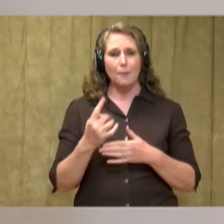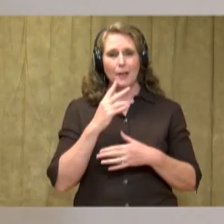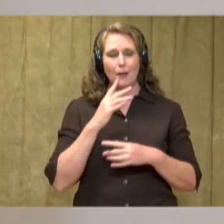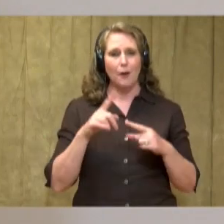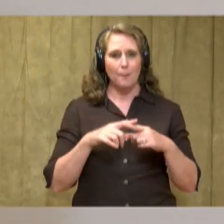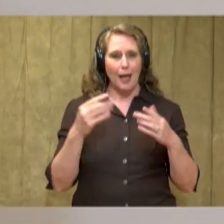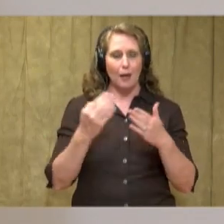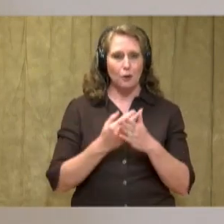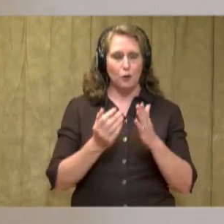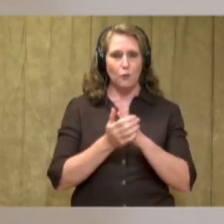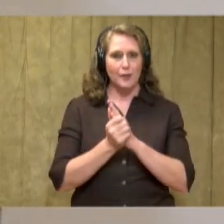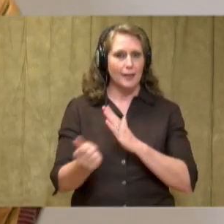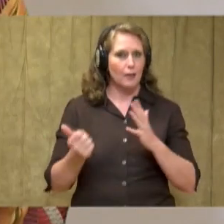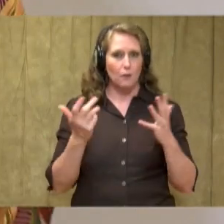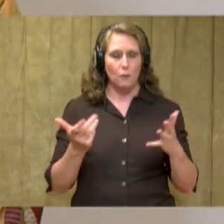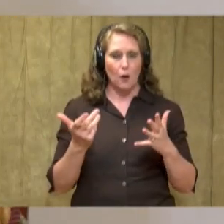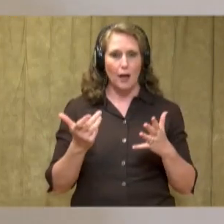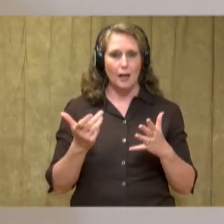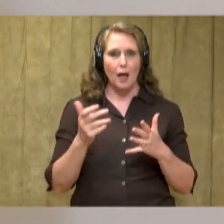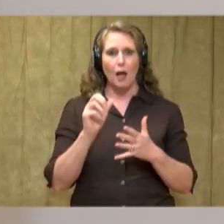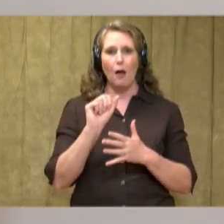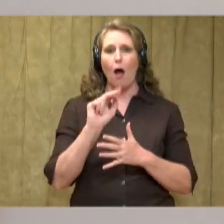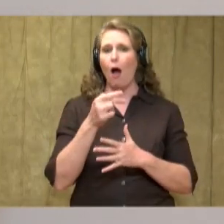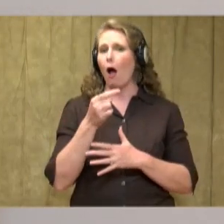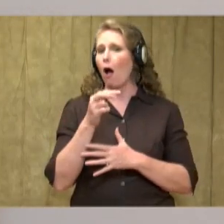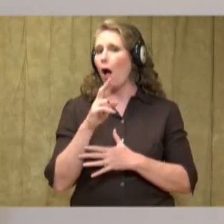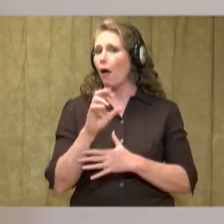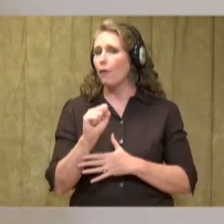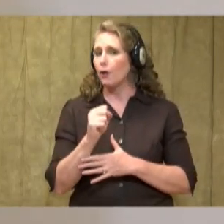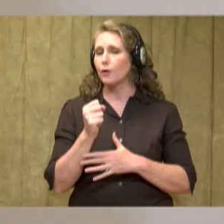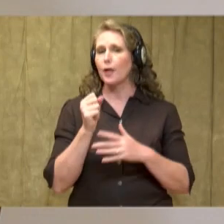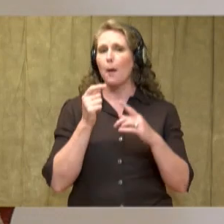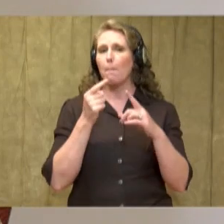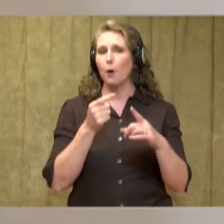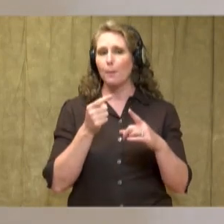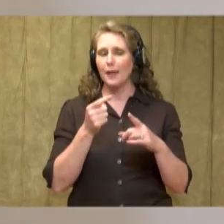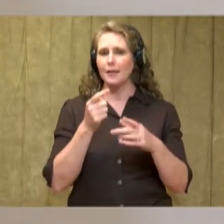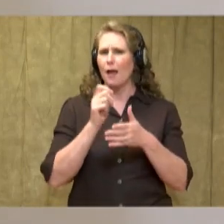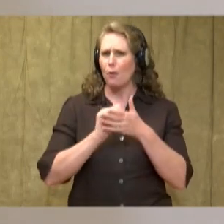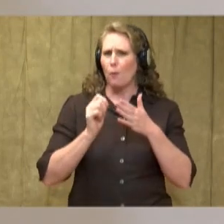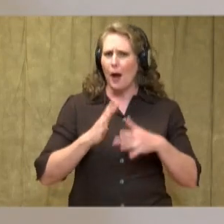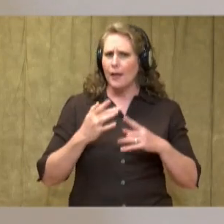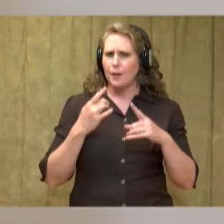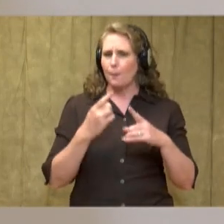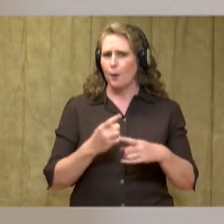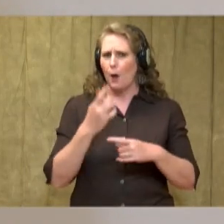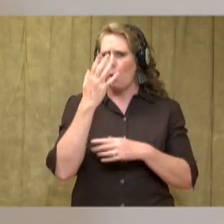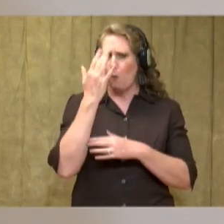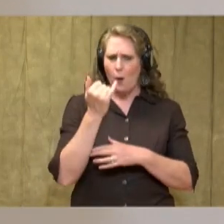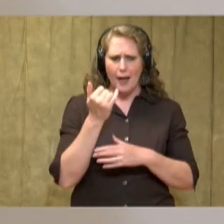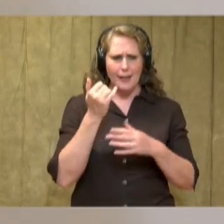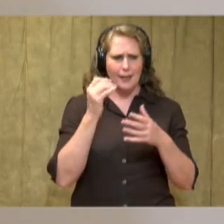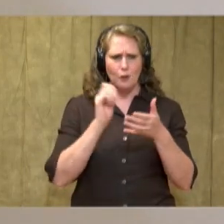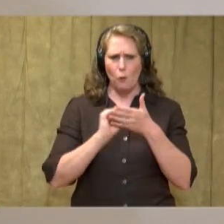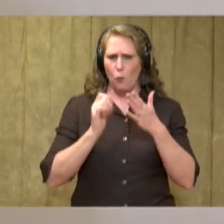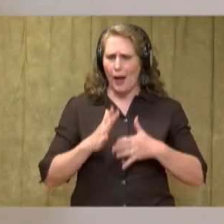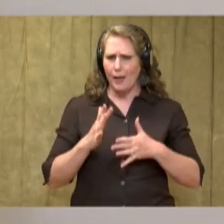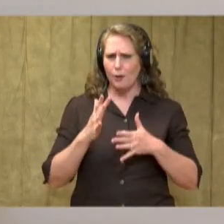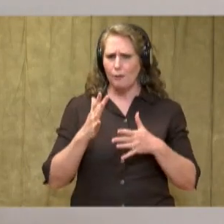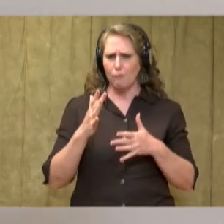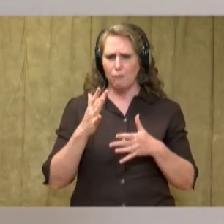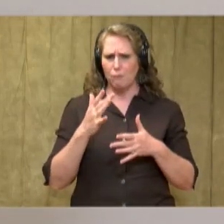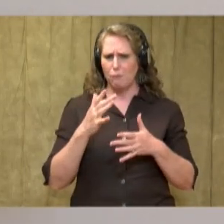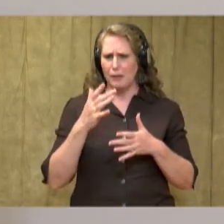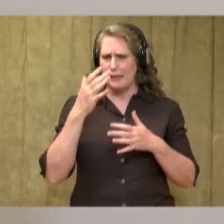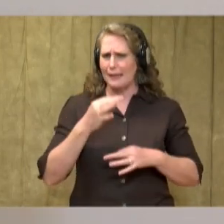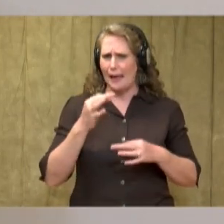about a new skill, which was author's purpose, being able to determine the reason that an author writes a story. Does